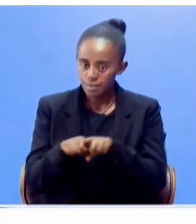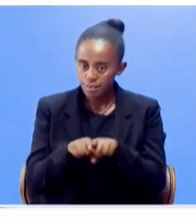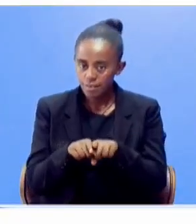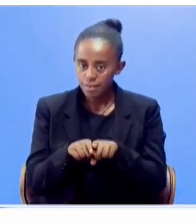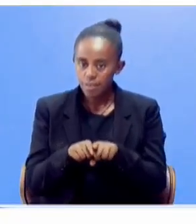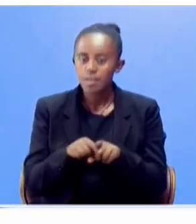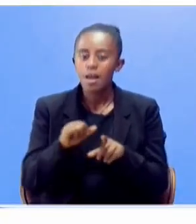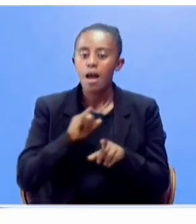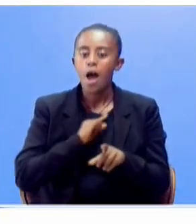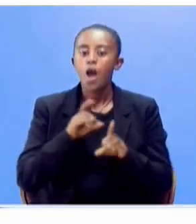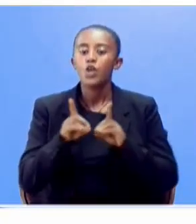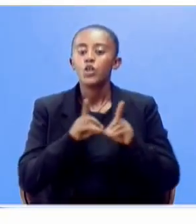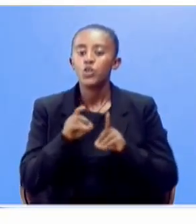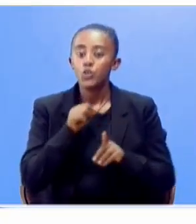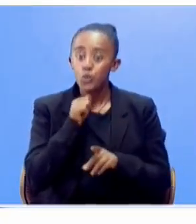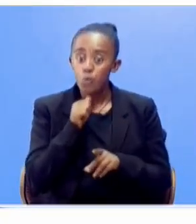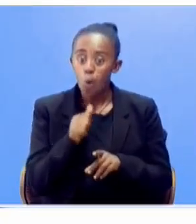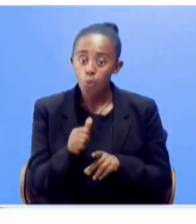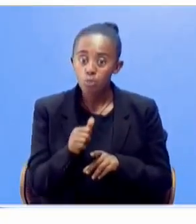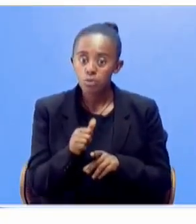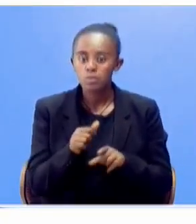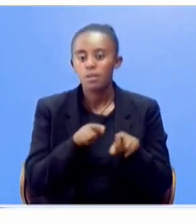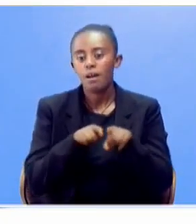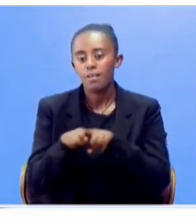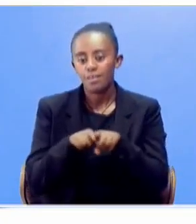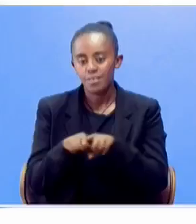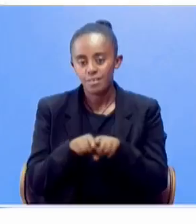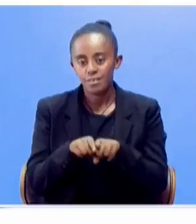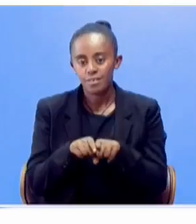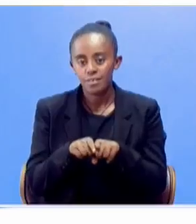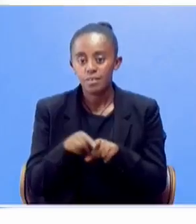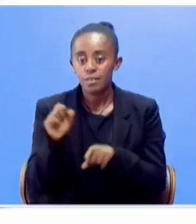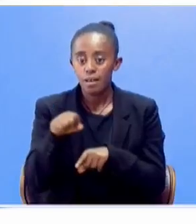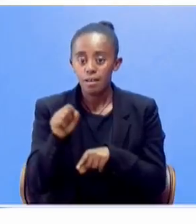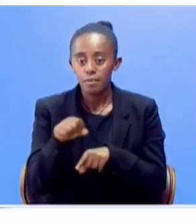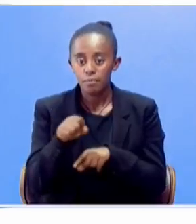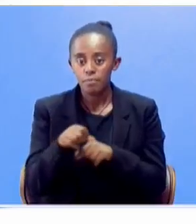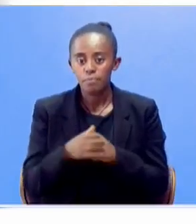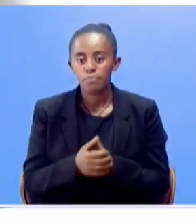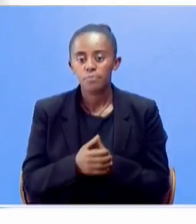I don't agree. Yeah?